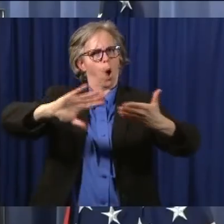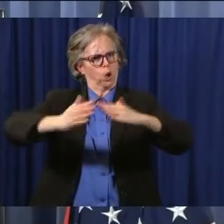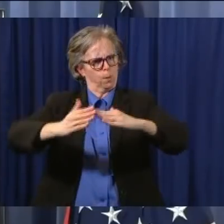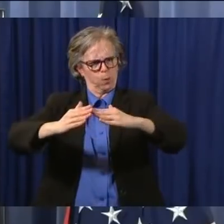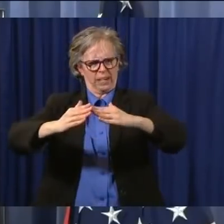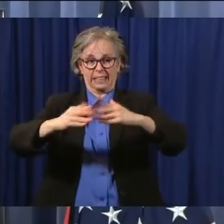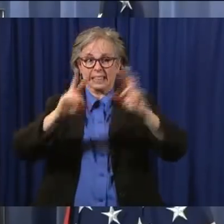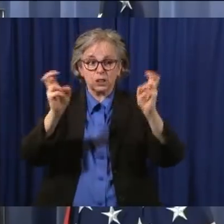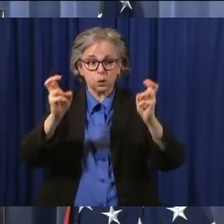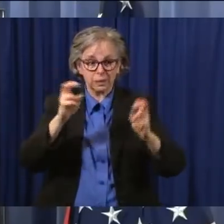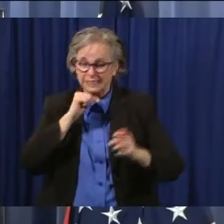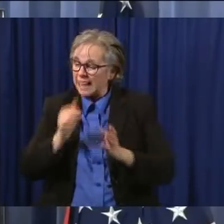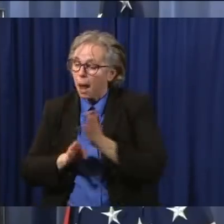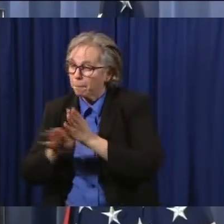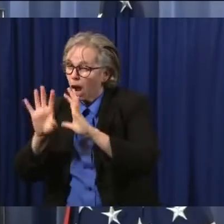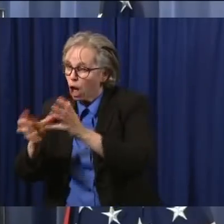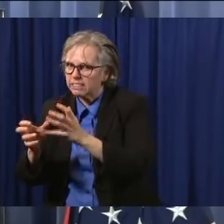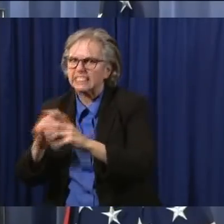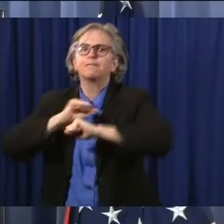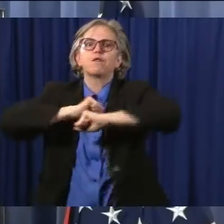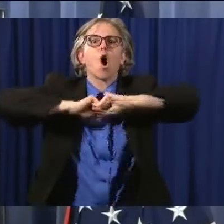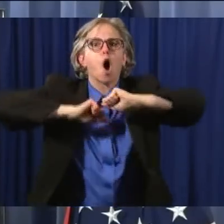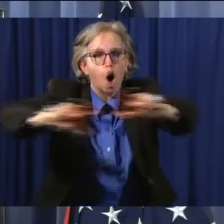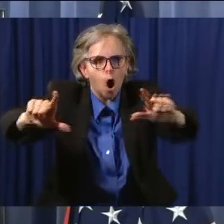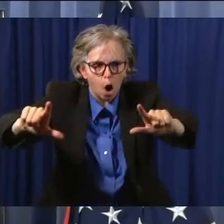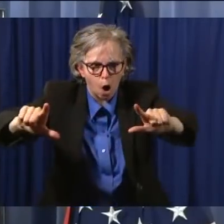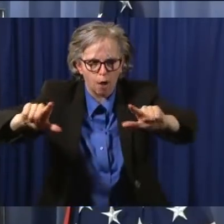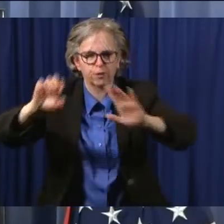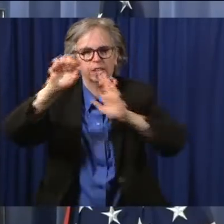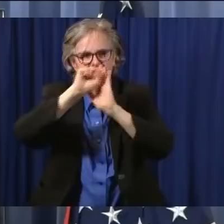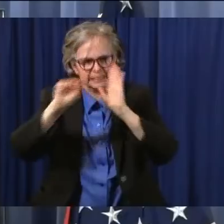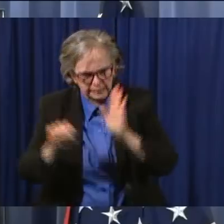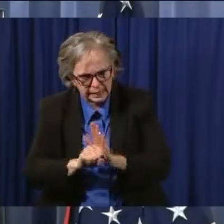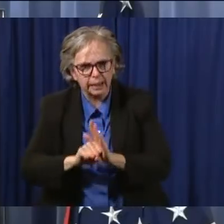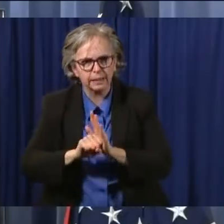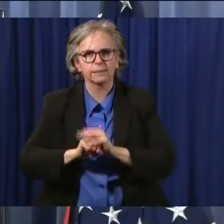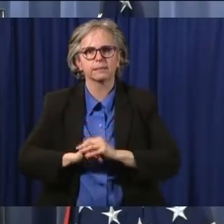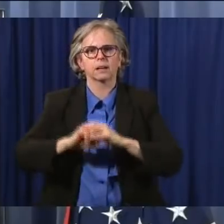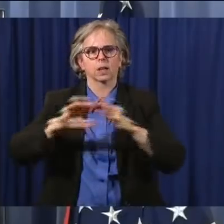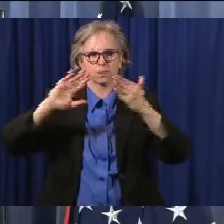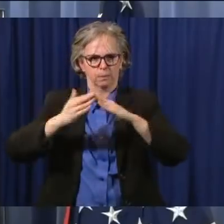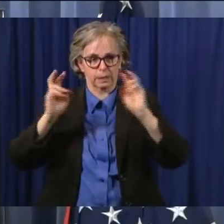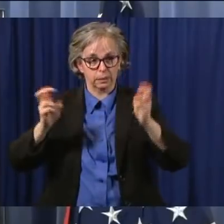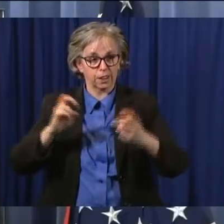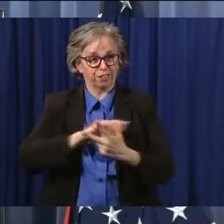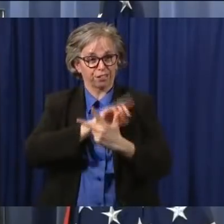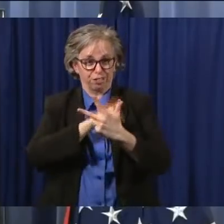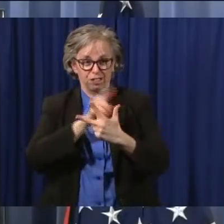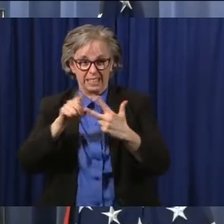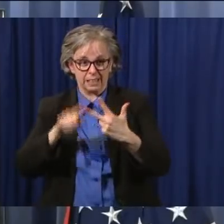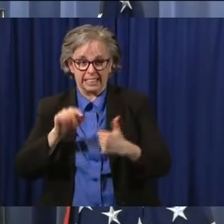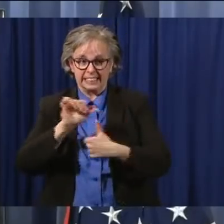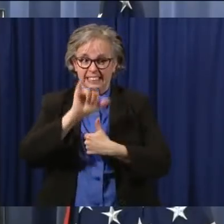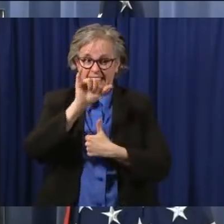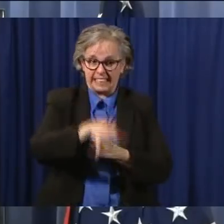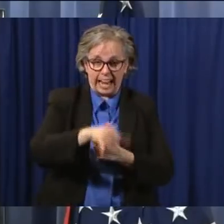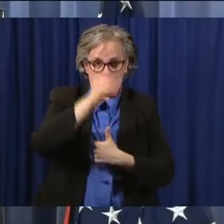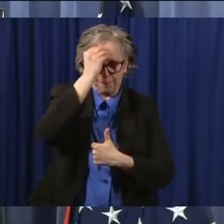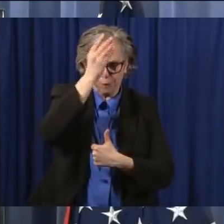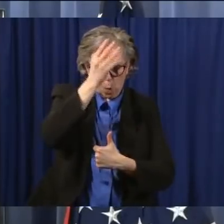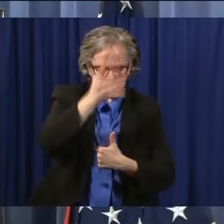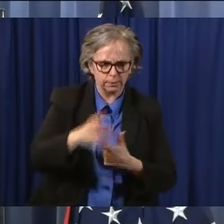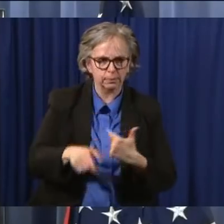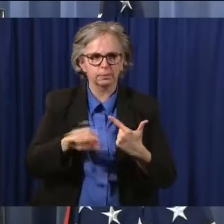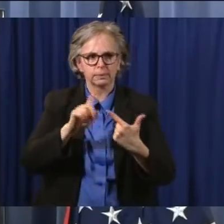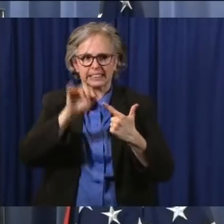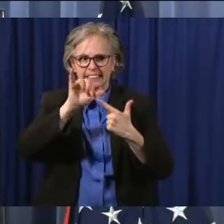whole state of Ohio. Our approach is very practical. There's 3 pillars of the initiative, and that's stay informed, stay involved, and stay inspired. And those